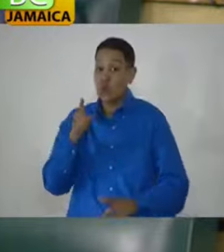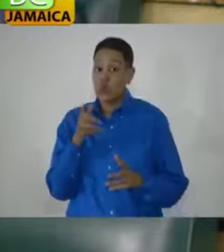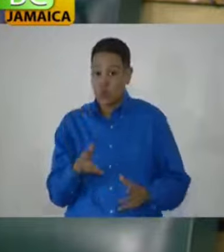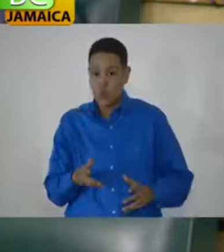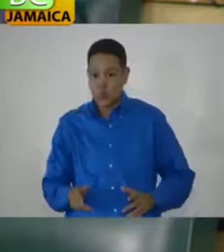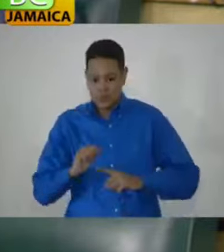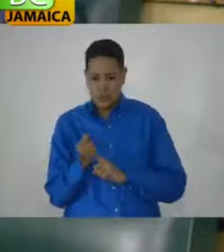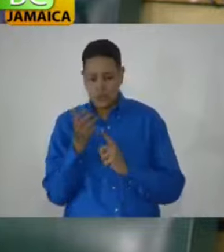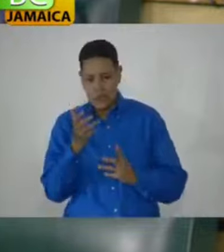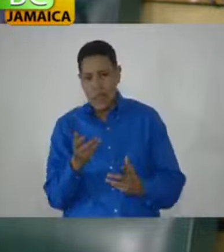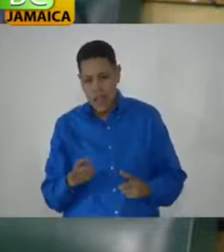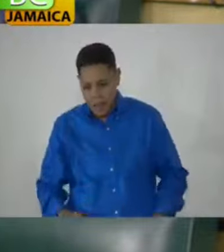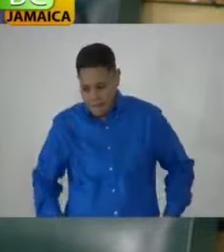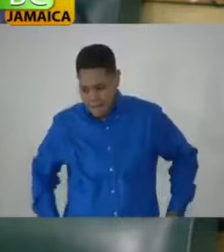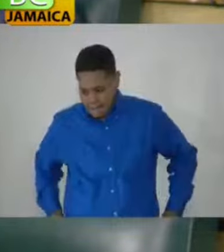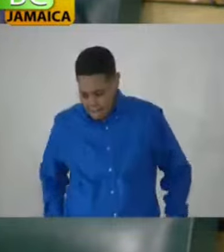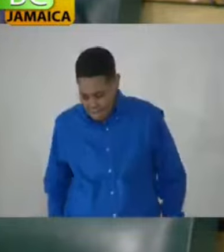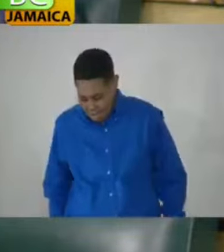a situation.